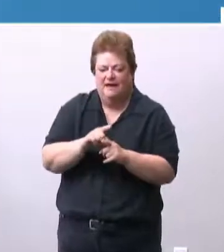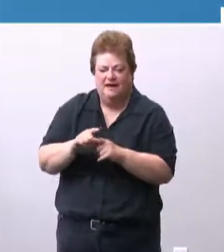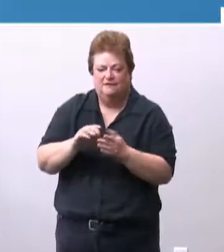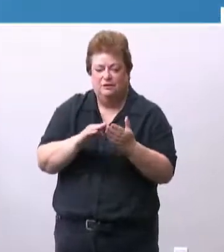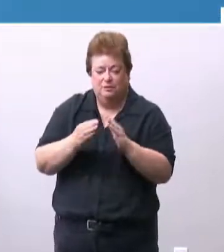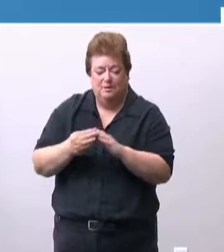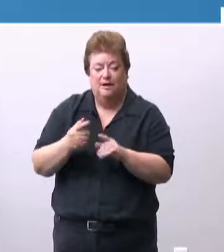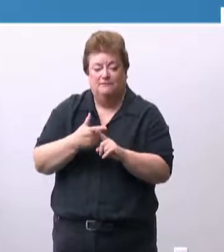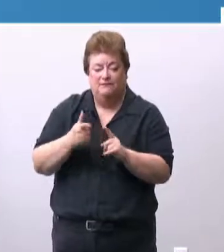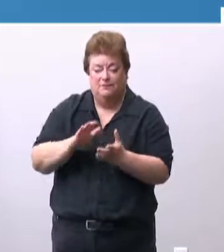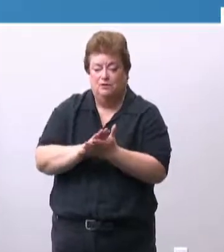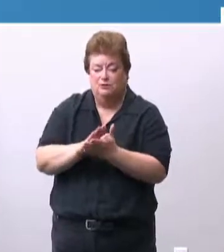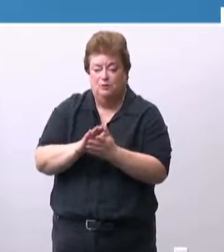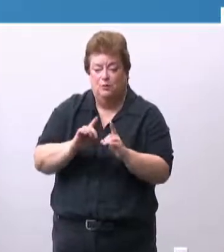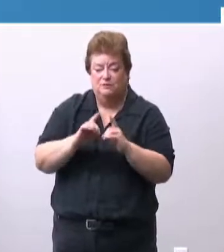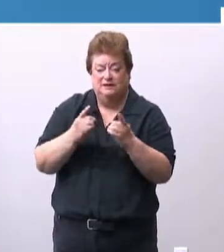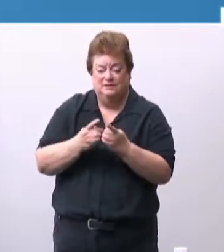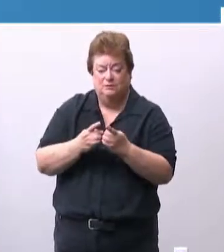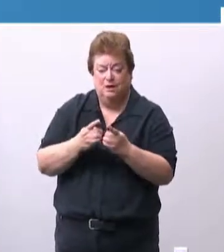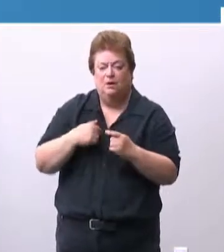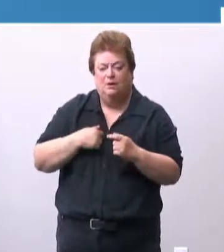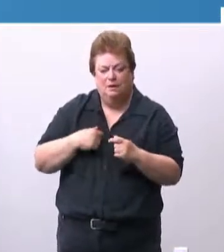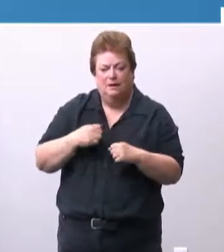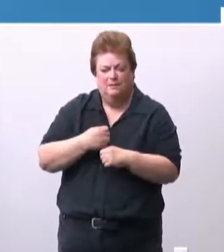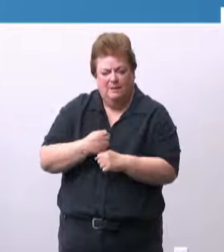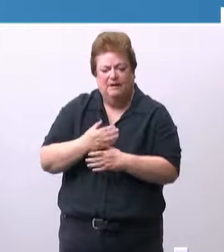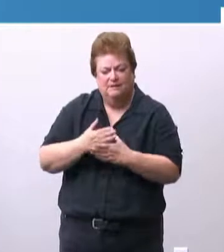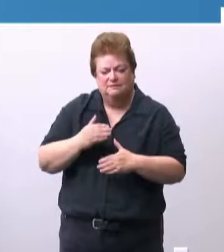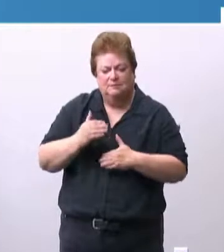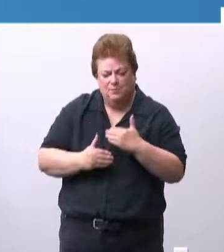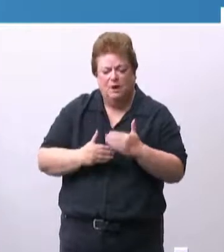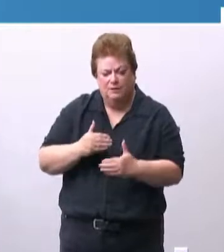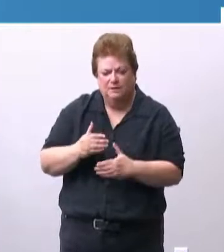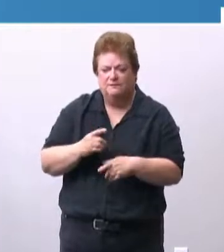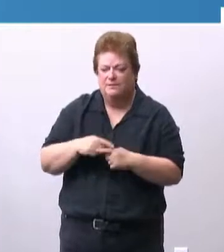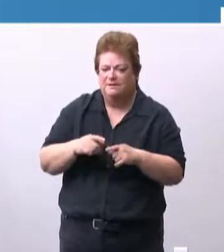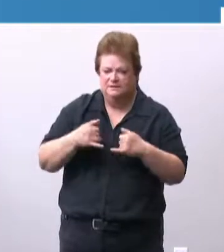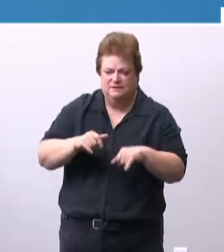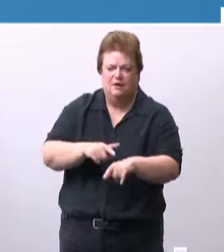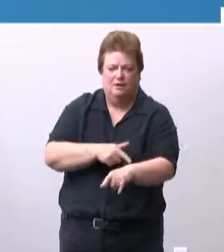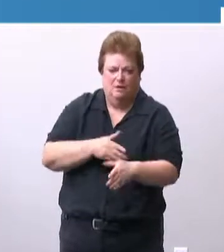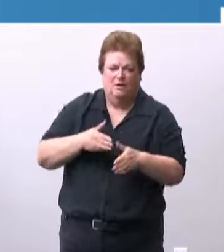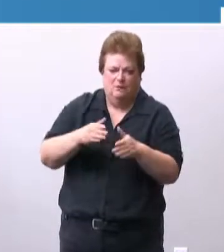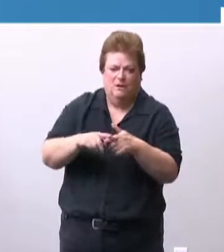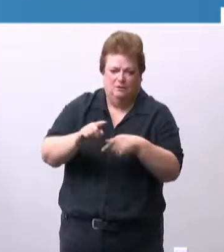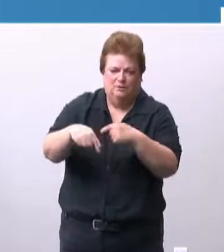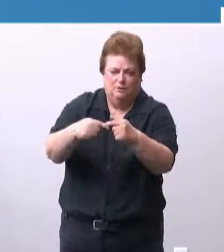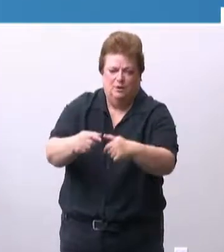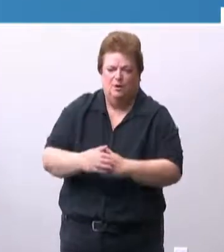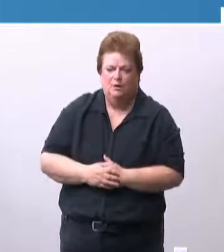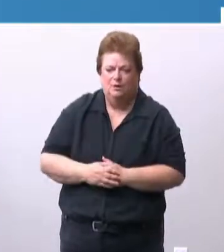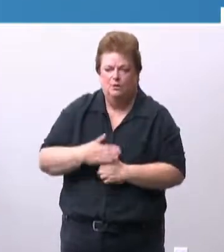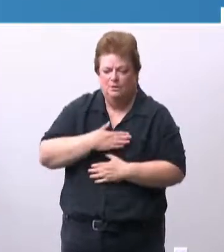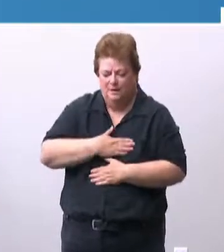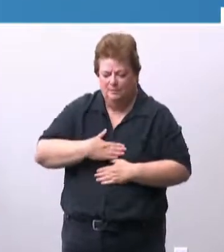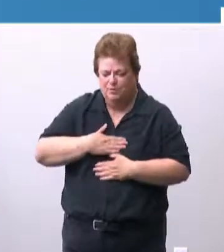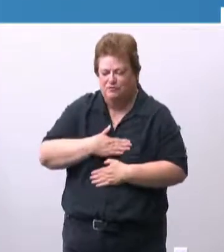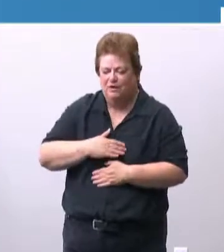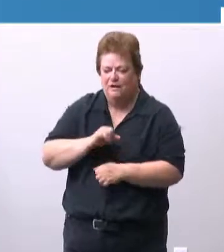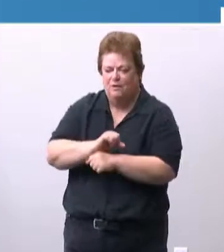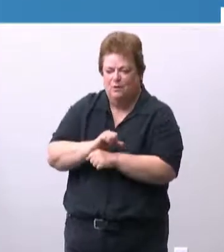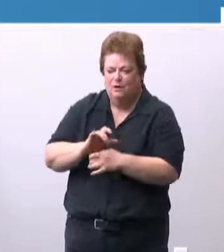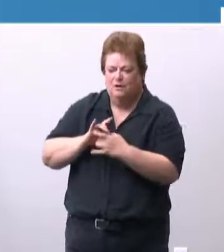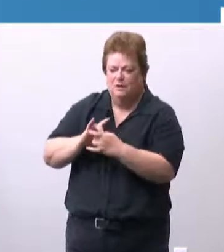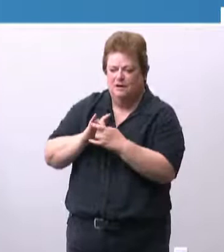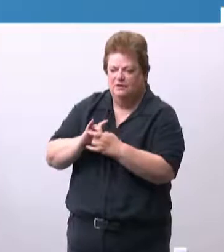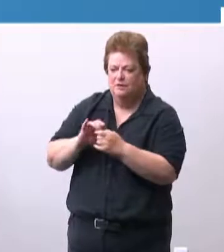school district perspective, we're making progress, but we still have a ways to go. And we so appreciate the working relationship with the team